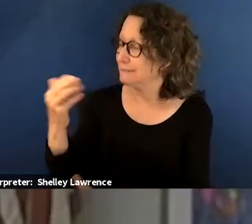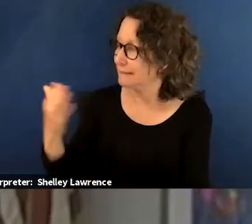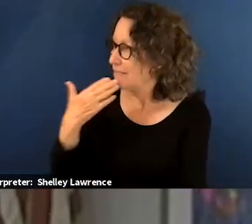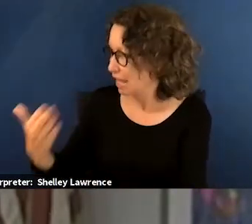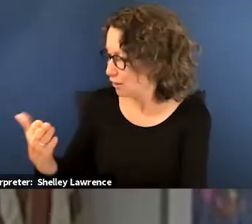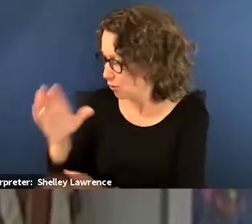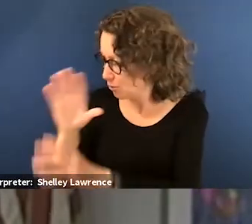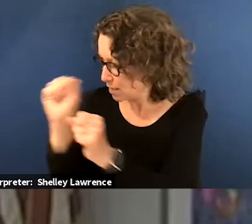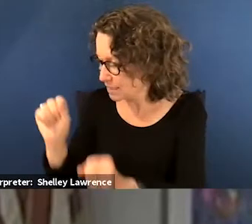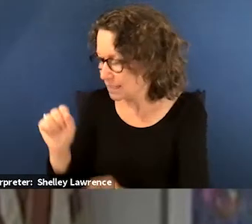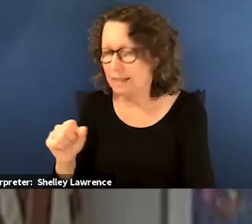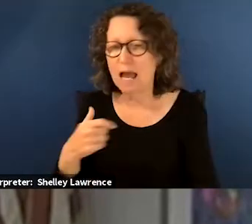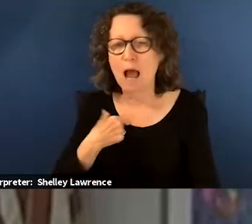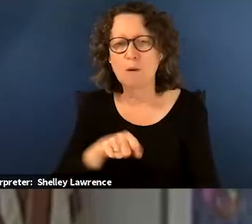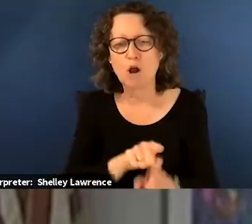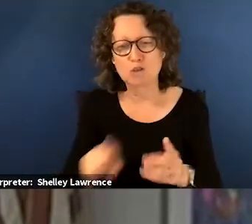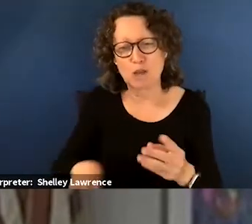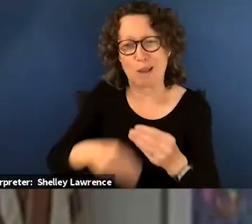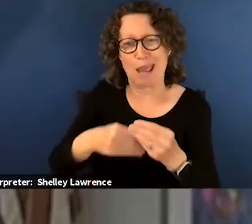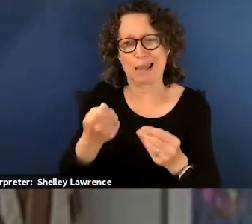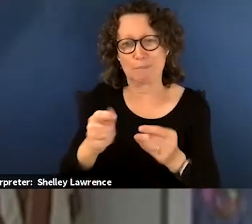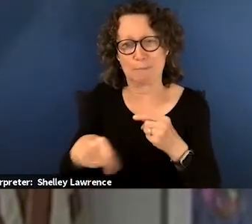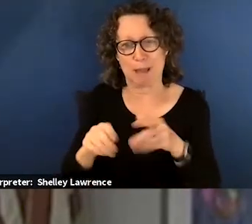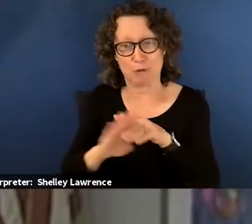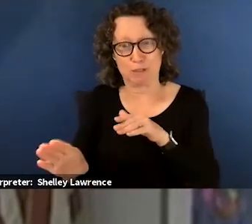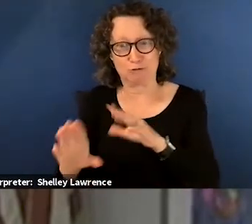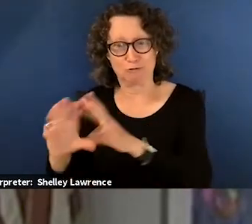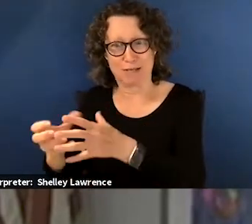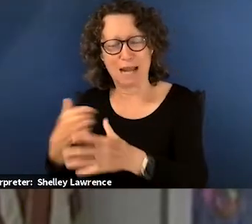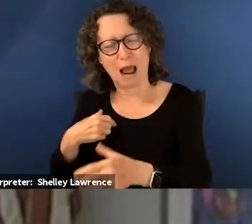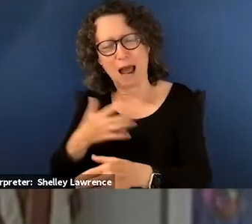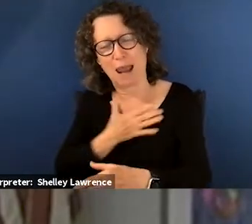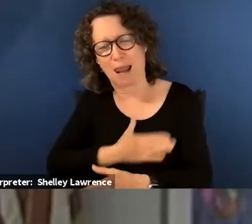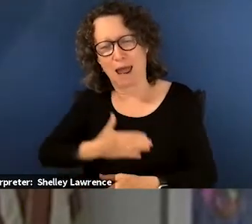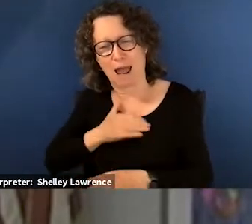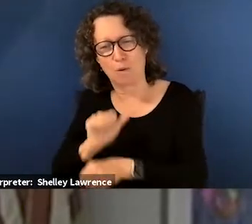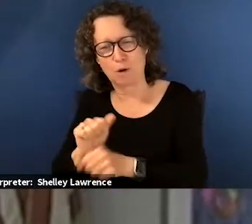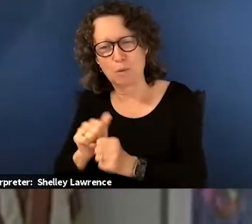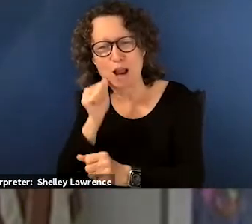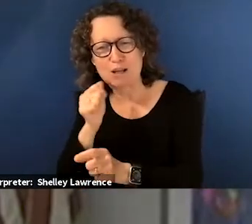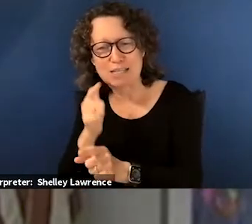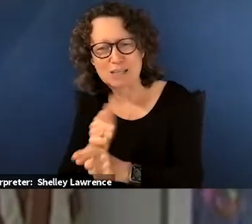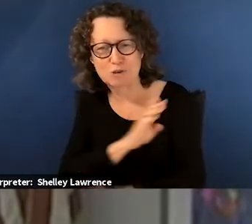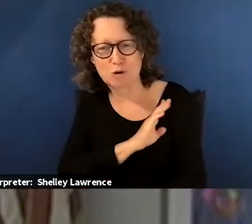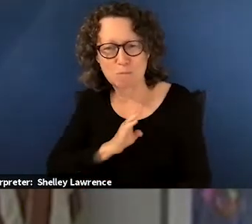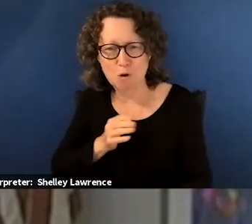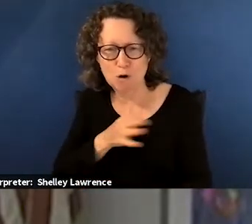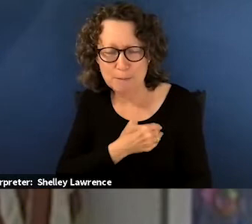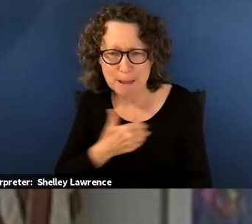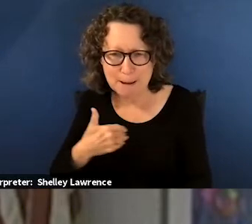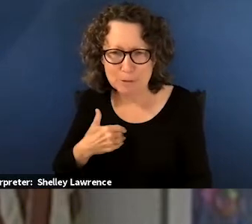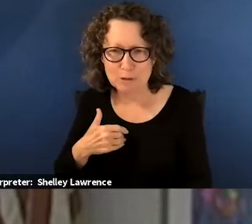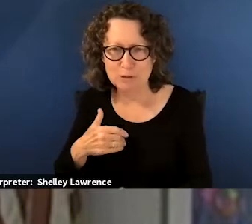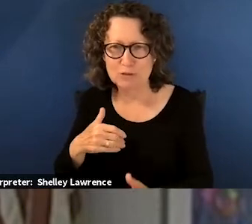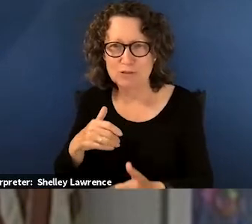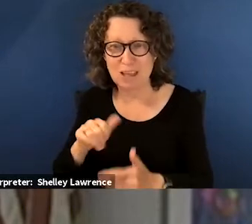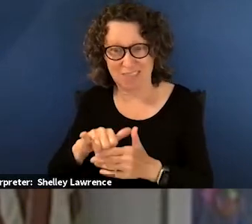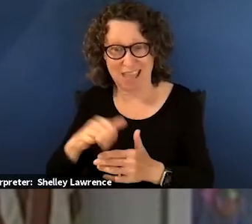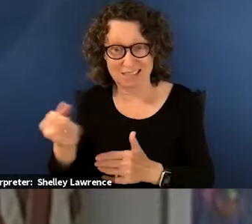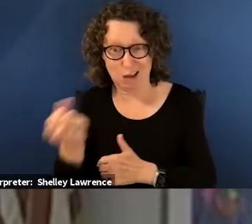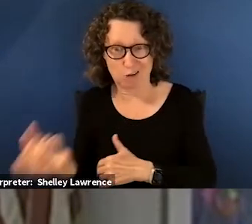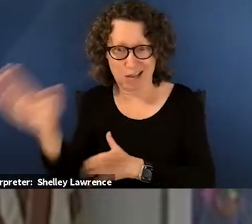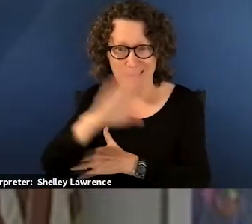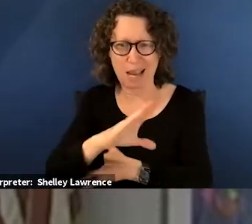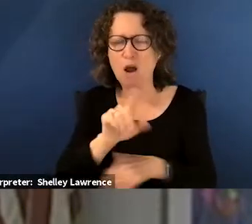just add on a little bit about our retreat. I enjoyed, you know, working with our sister board members on that day. And we also